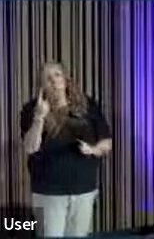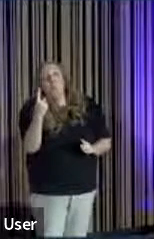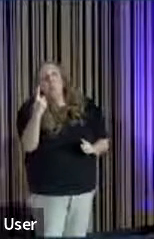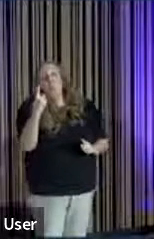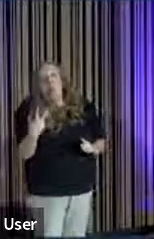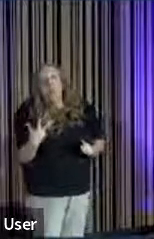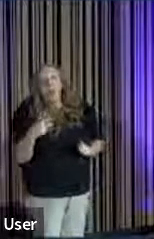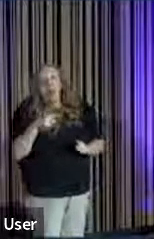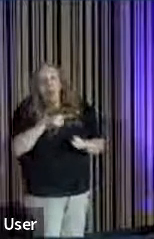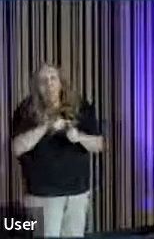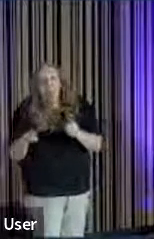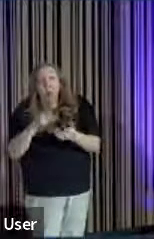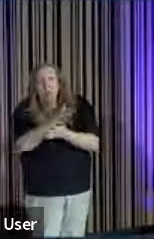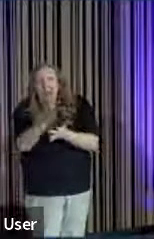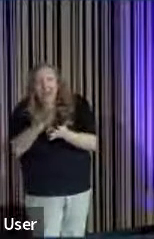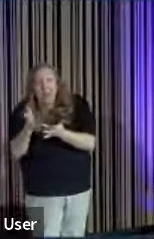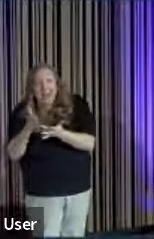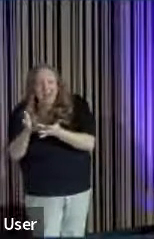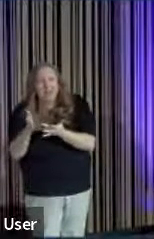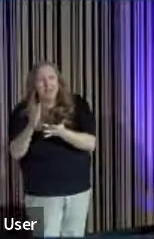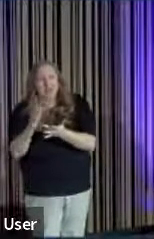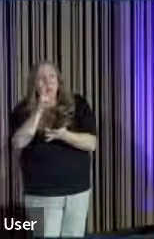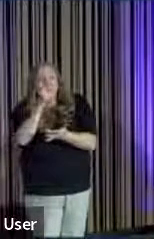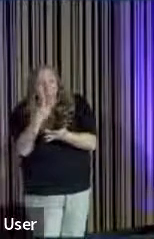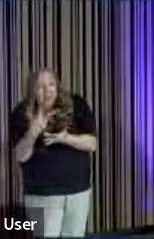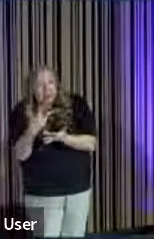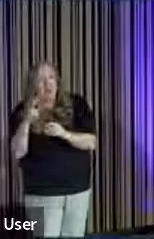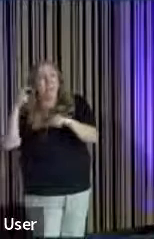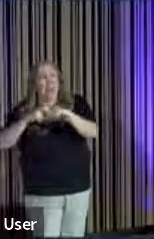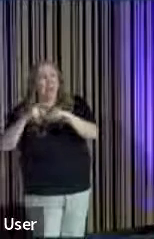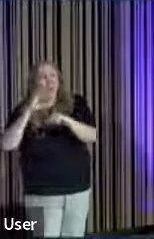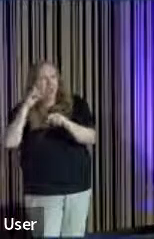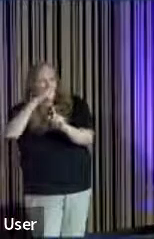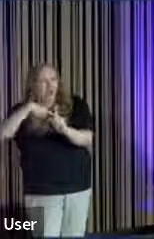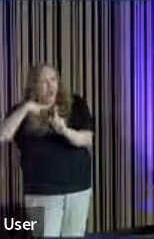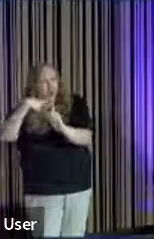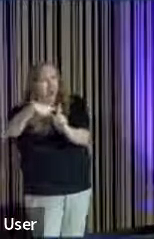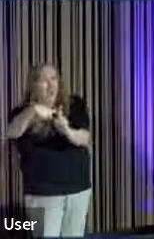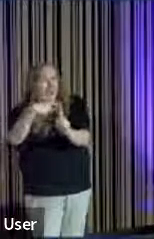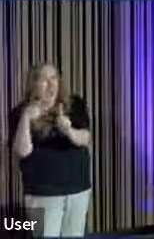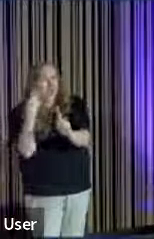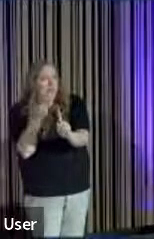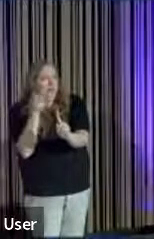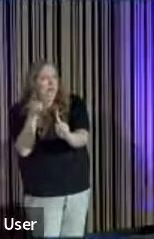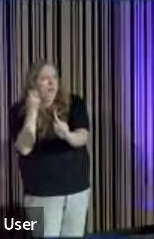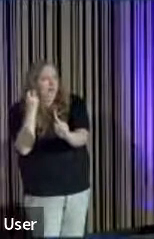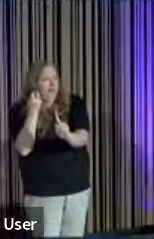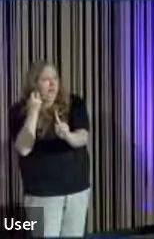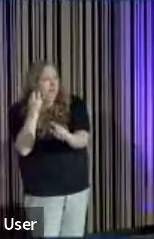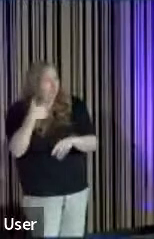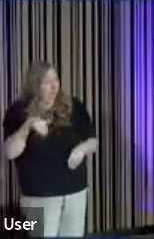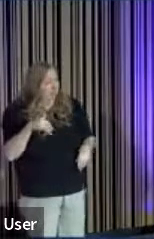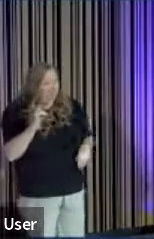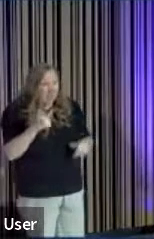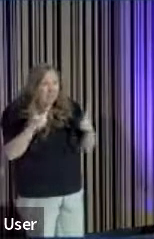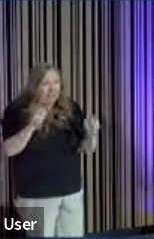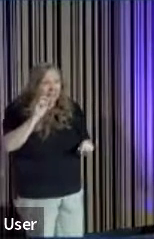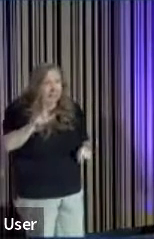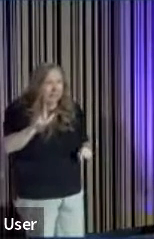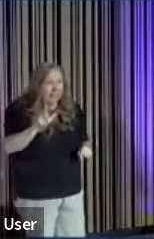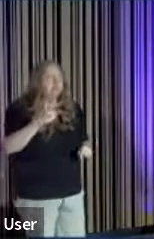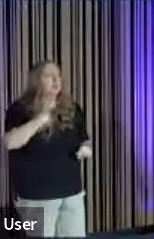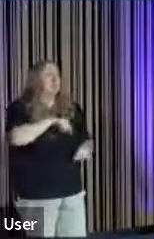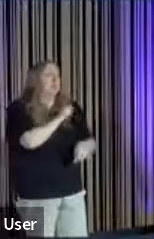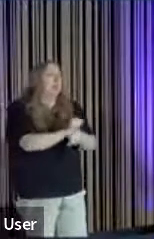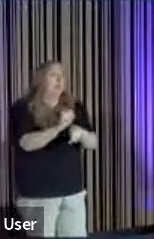targeting directly by stealing genes and directly augmenting that metabolism. So that's a big deal. And so we've been working now with